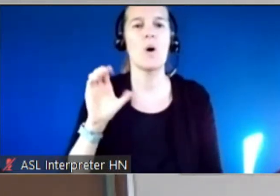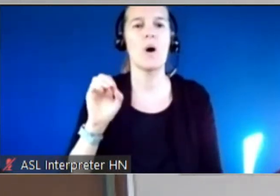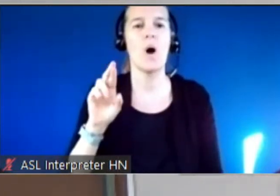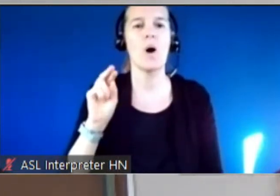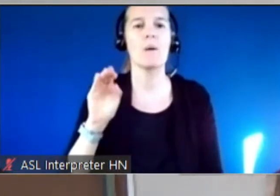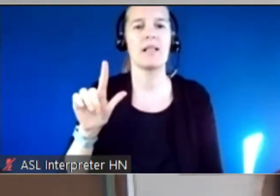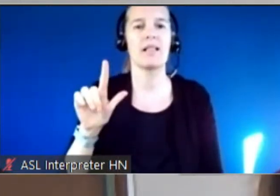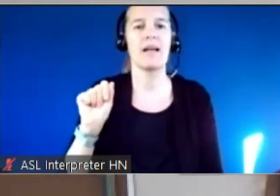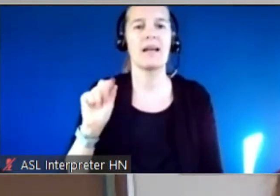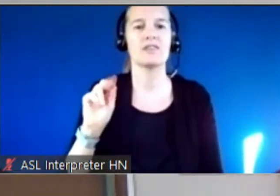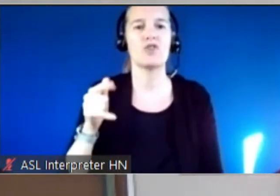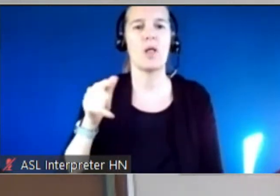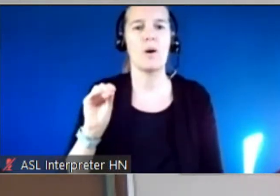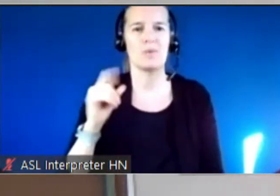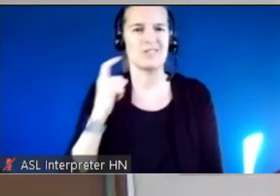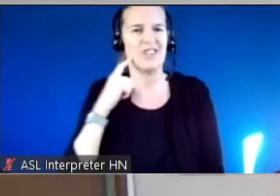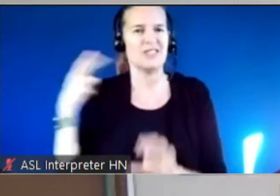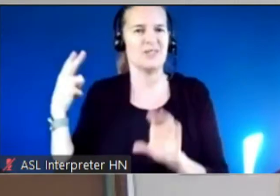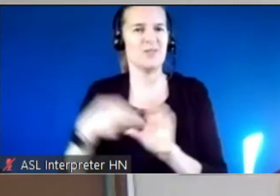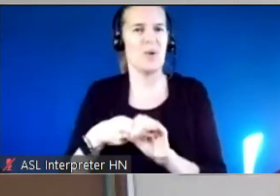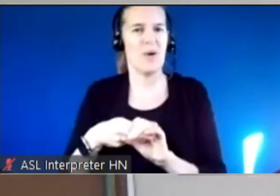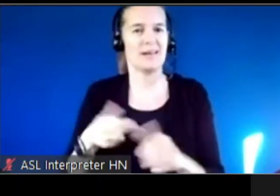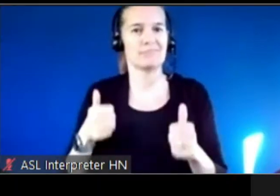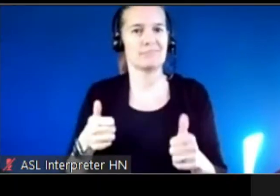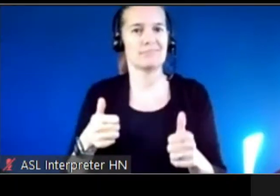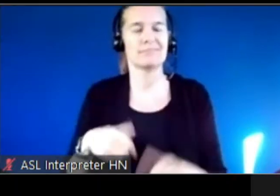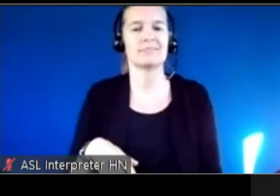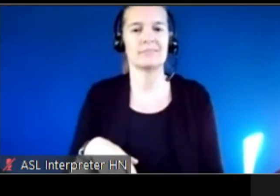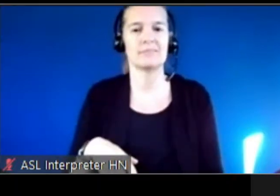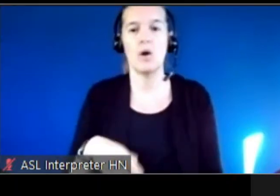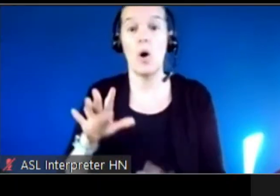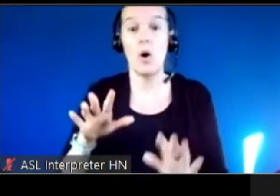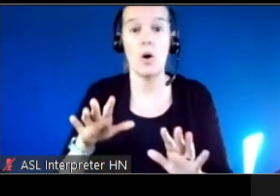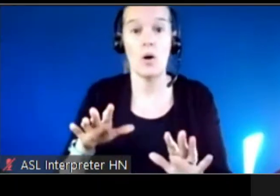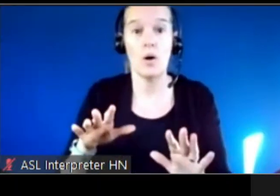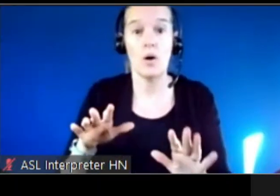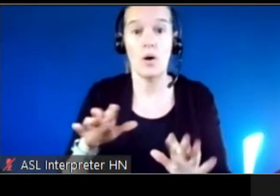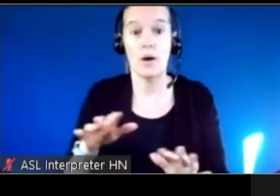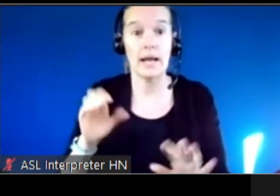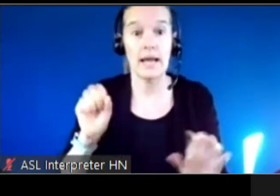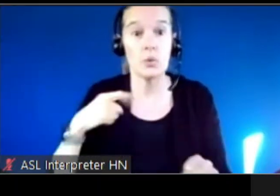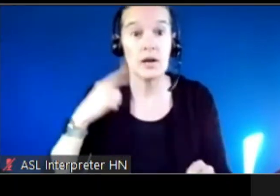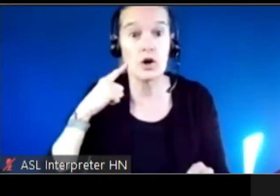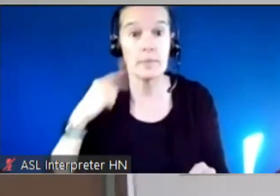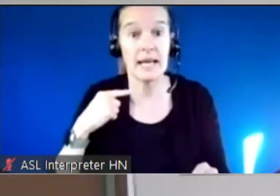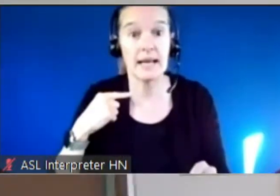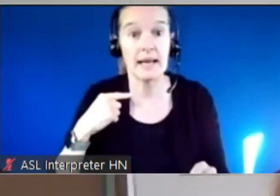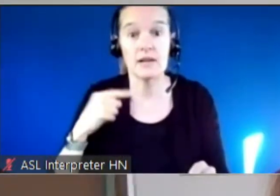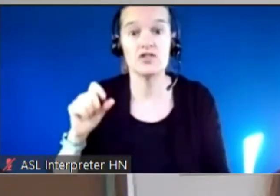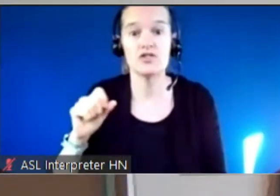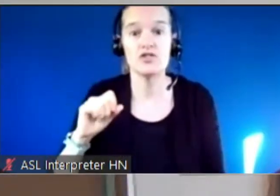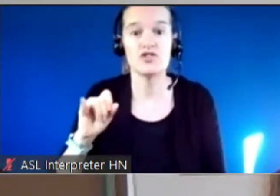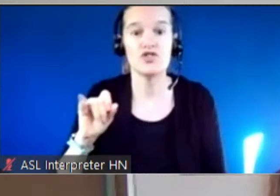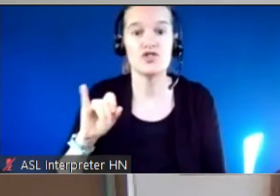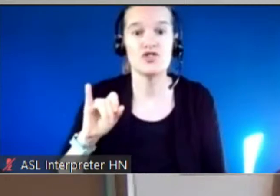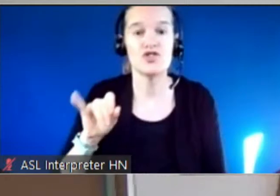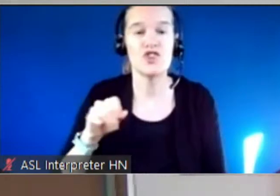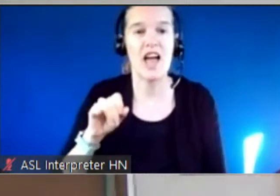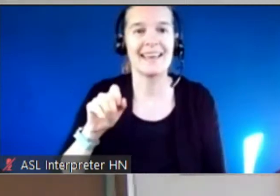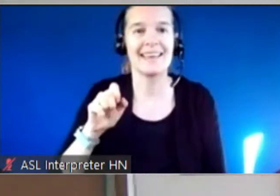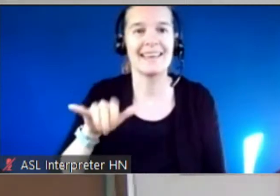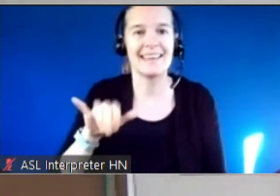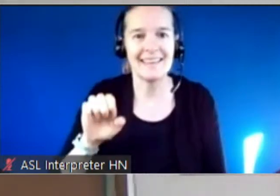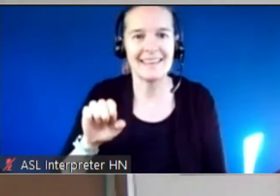her update. She just joined us from an important oh, call. yes. Can you hear me? Oh, yes, we can hear you, Jackie.